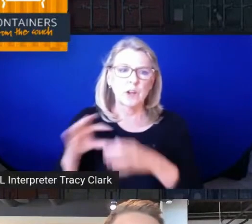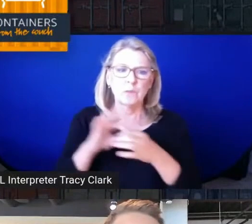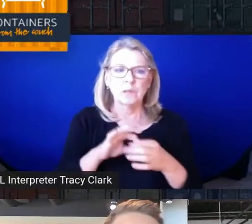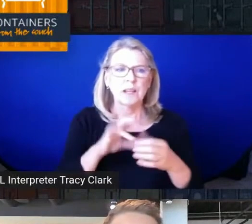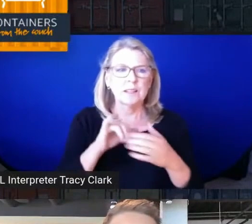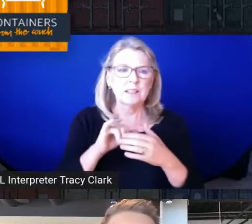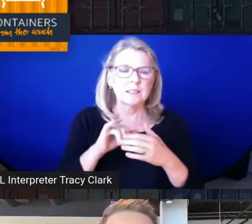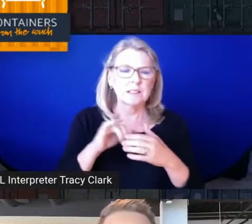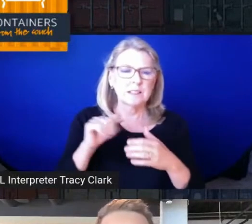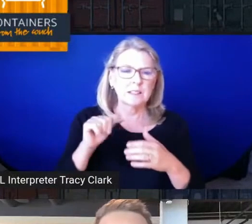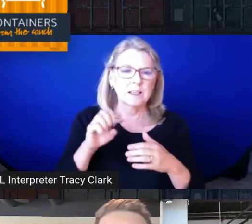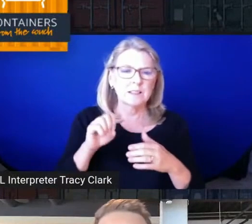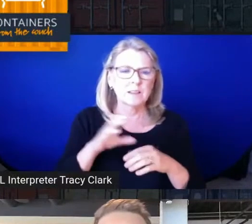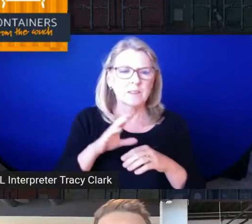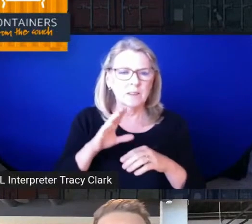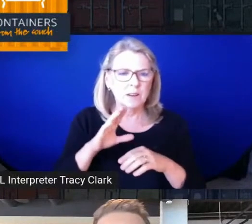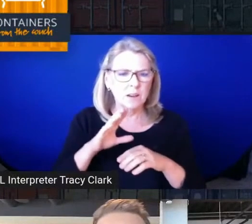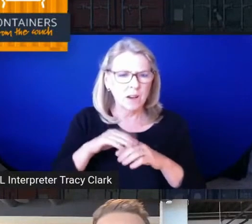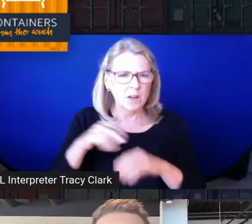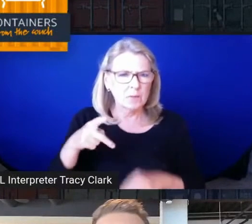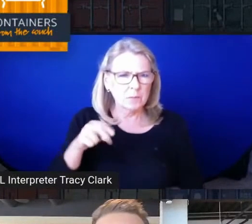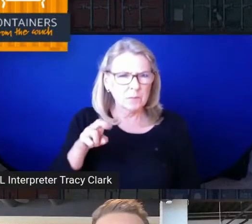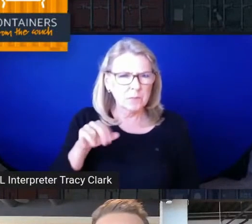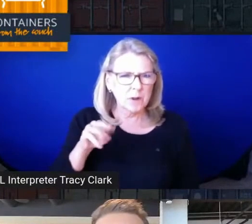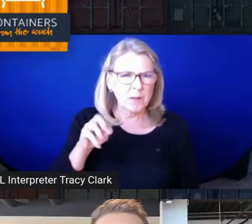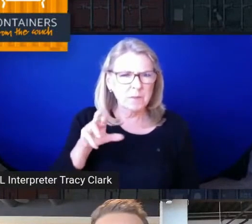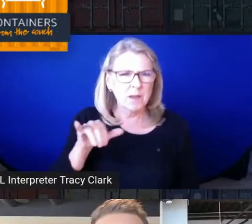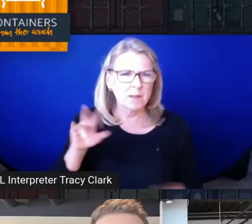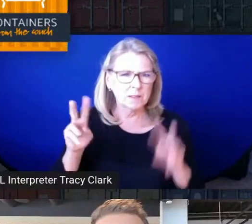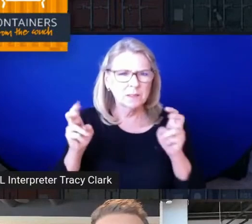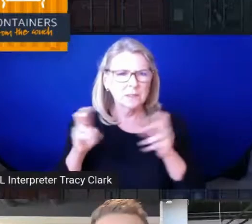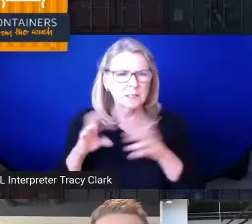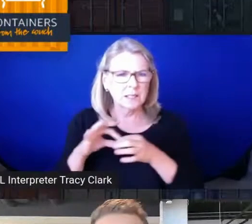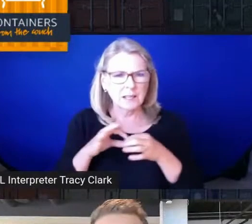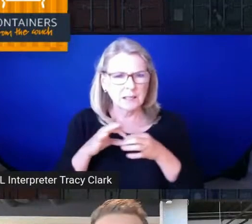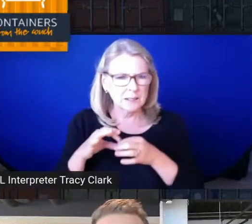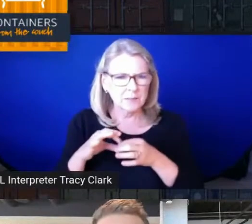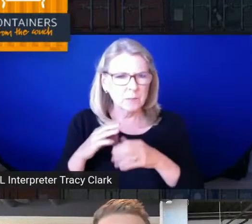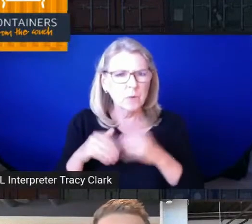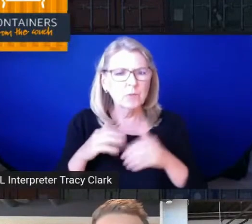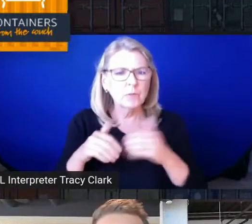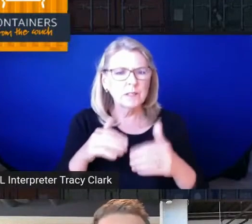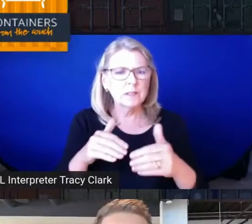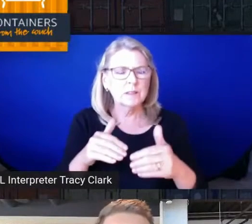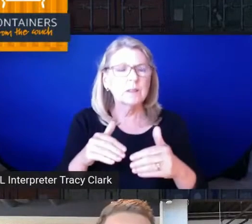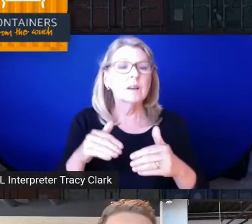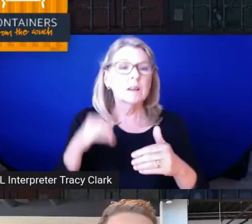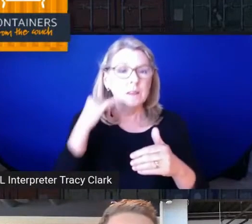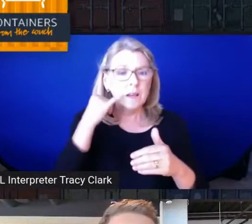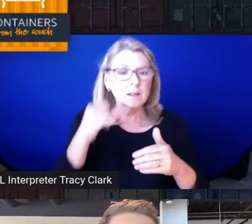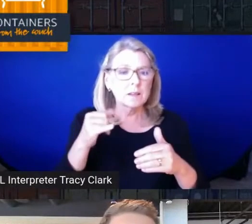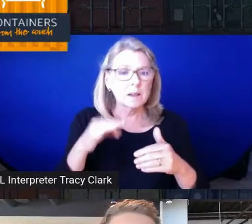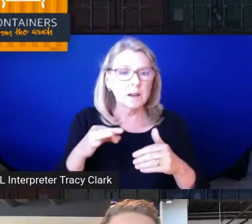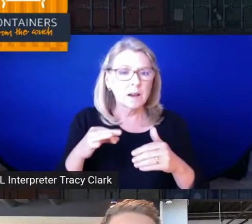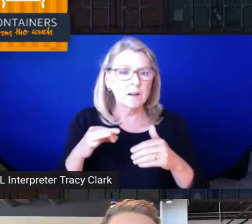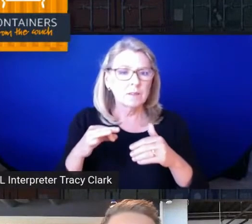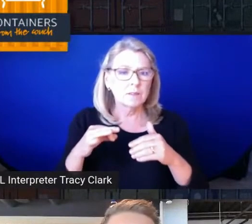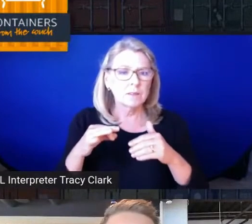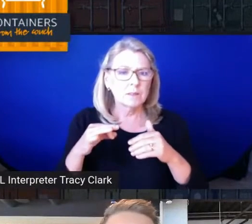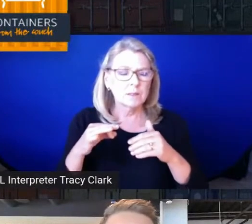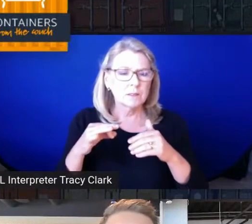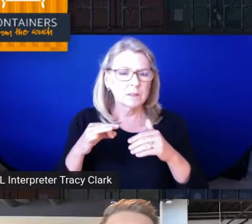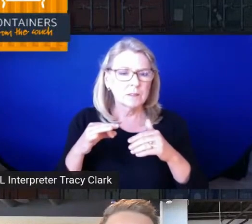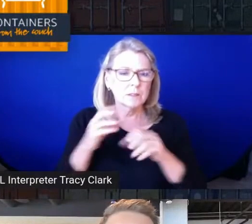or interconnected colo movement of infrastructure, generally to those sovereign or edge-related